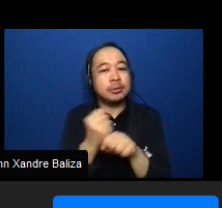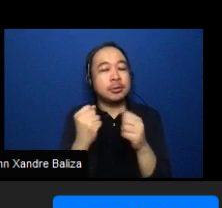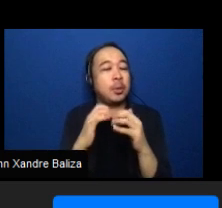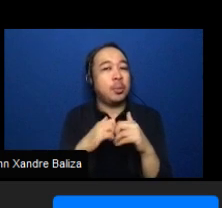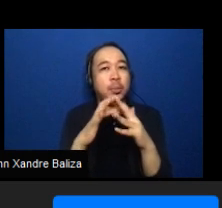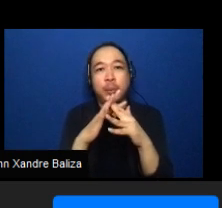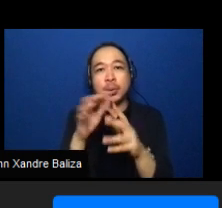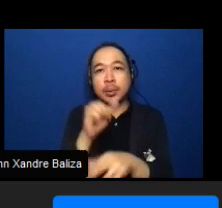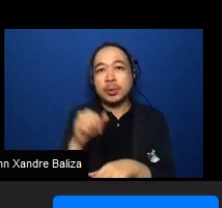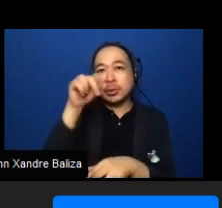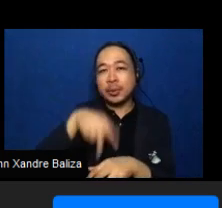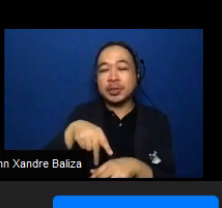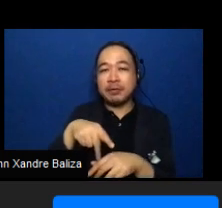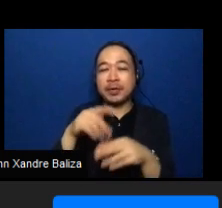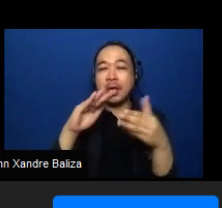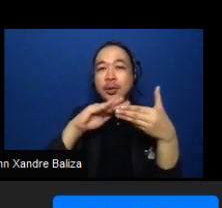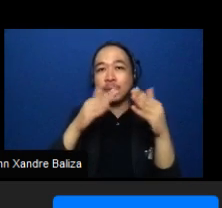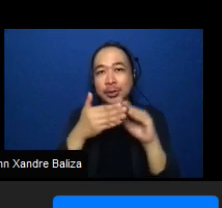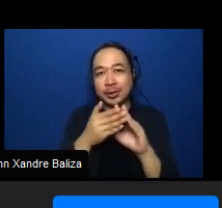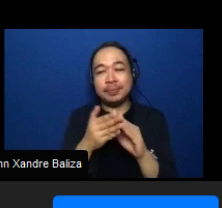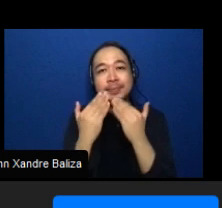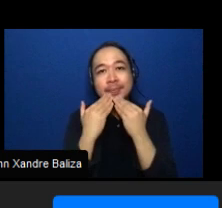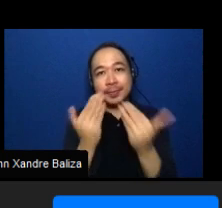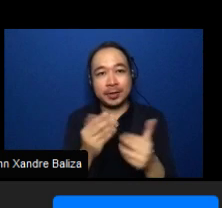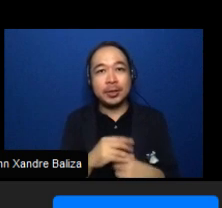Asia-Pacific community. Thank you, Madam Chair.